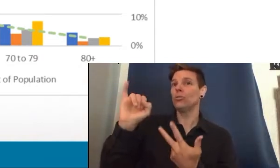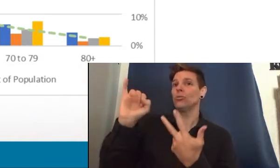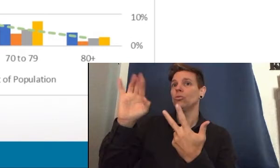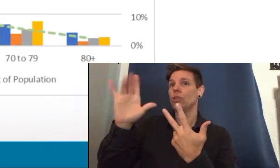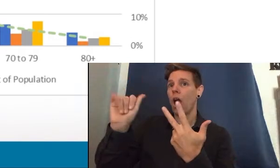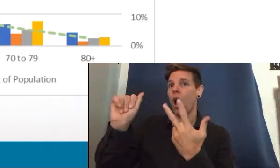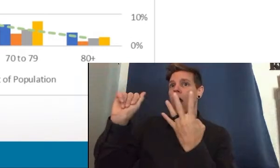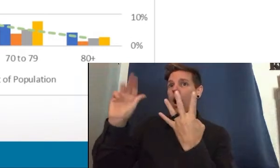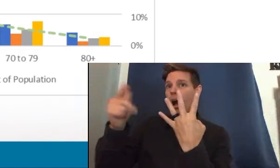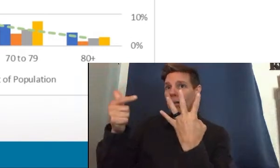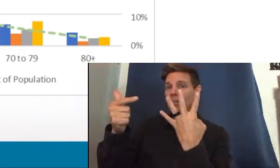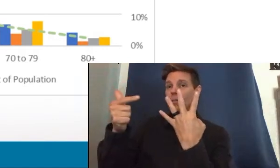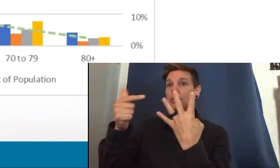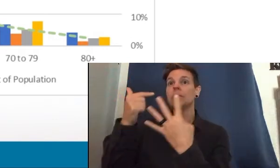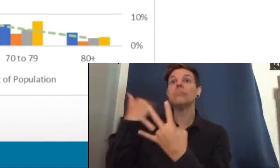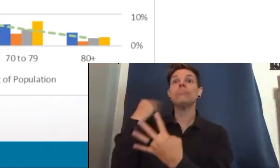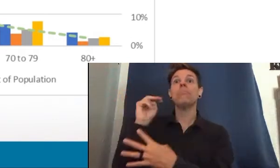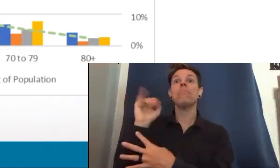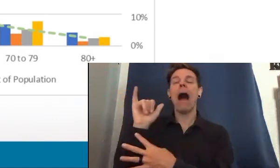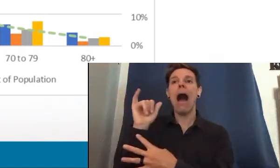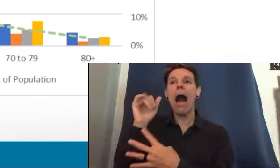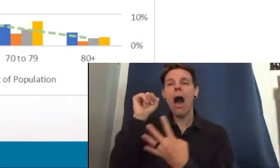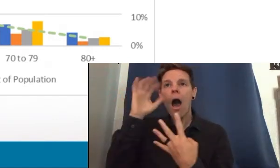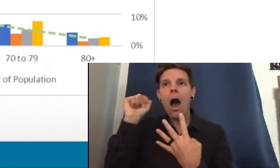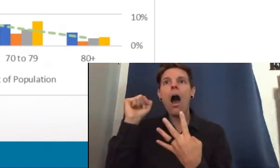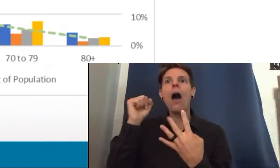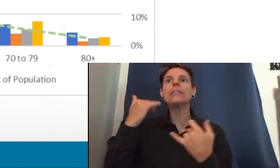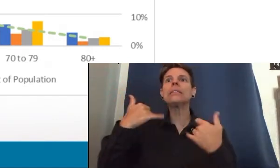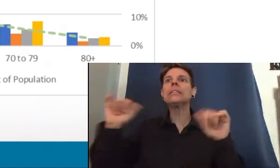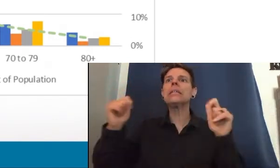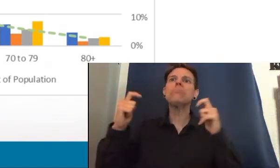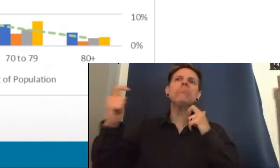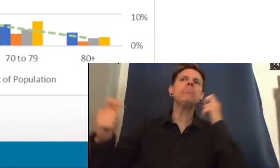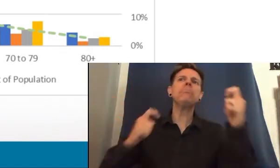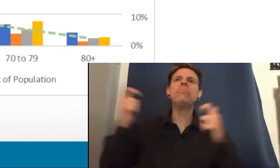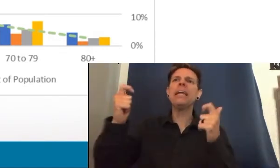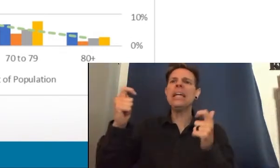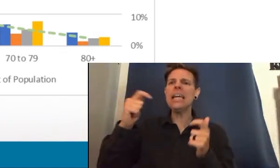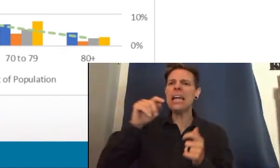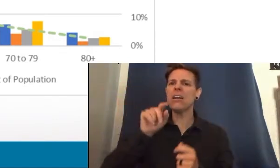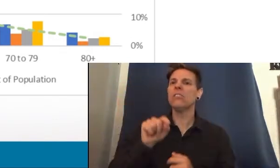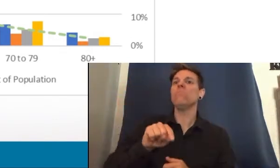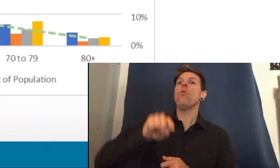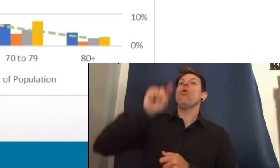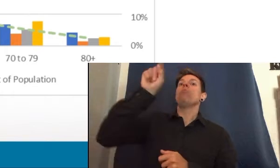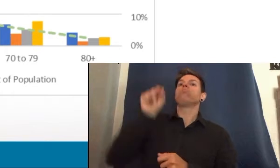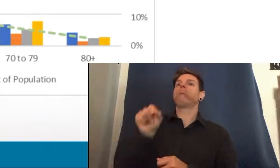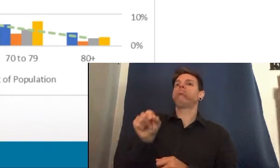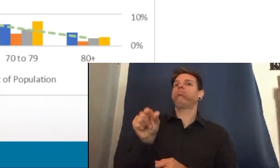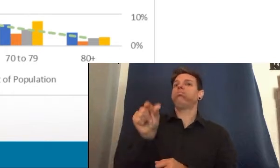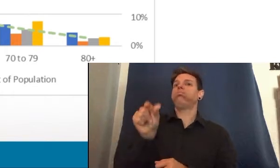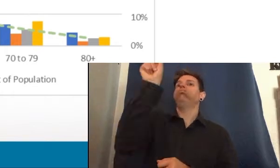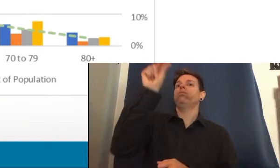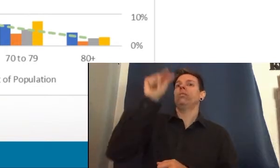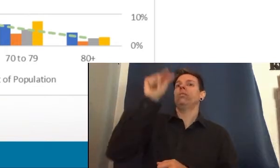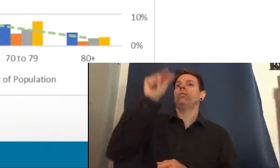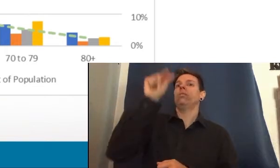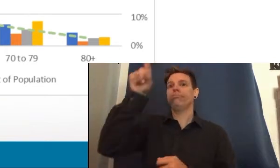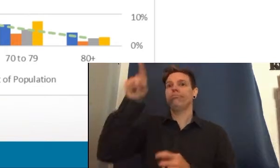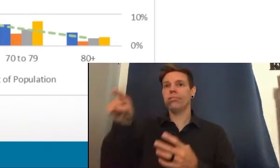surprising. May, we were still in a large bump, right? That was a surge. And you can clearly see that the blue